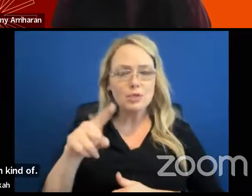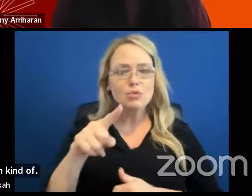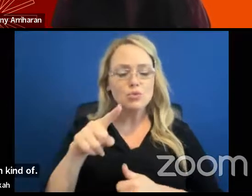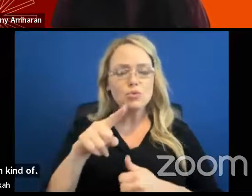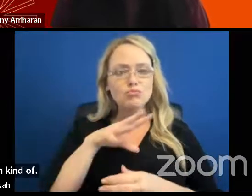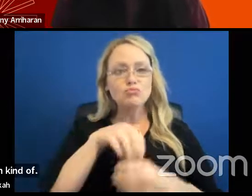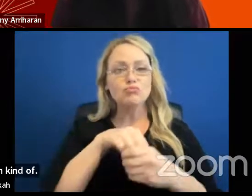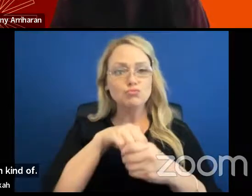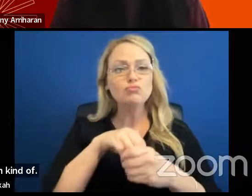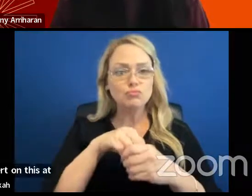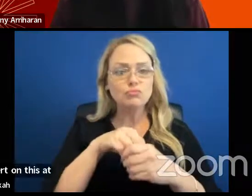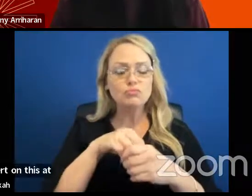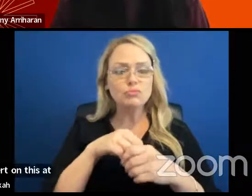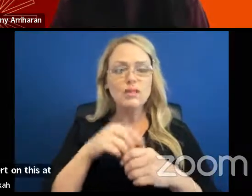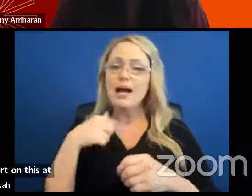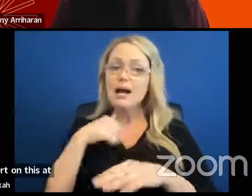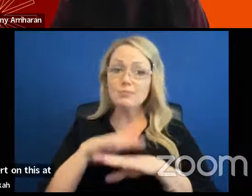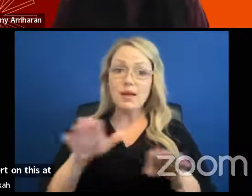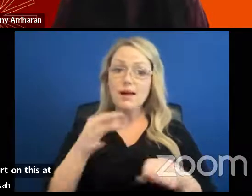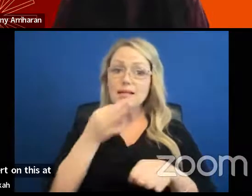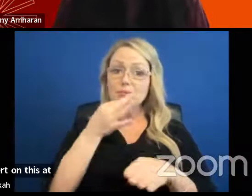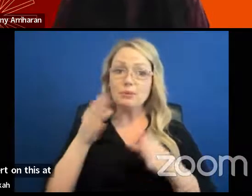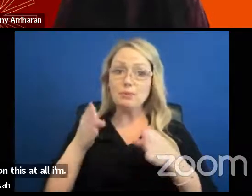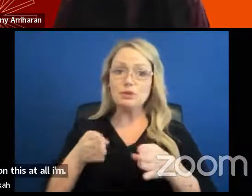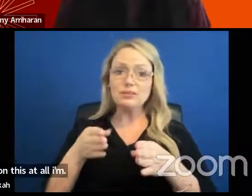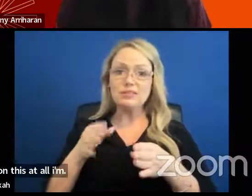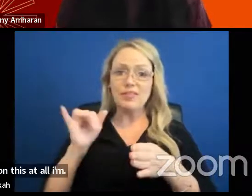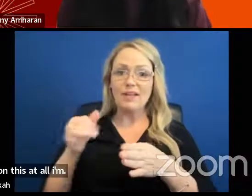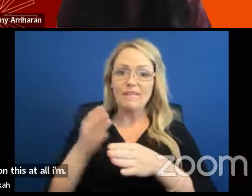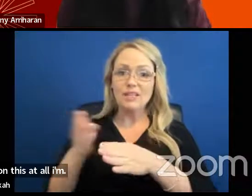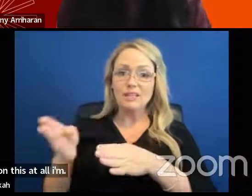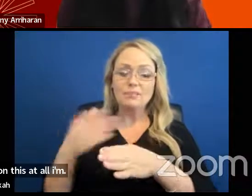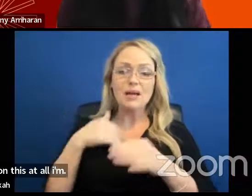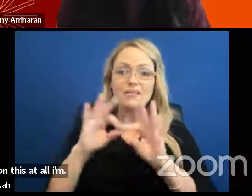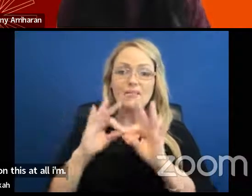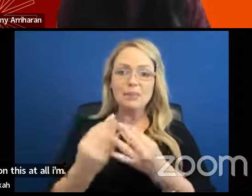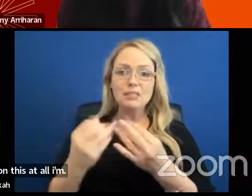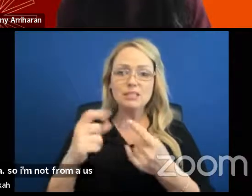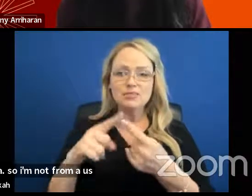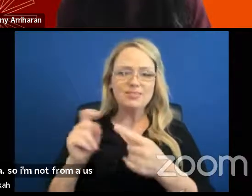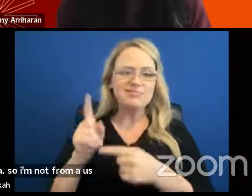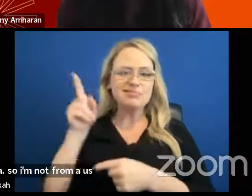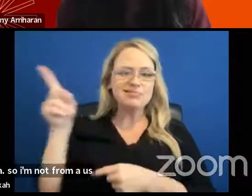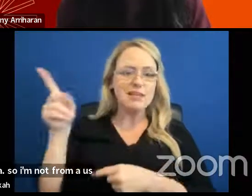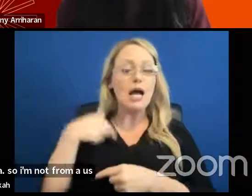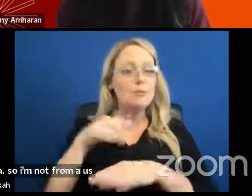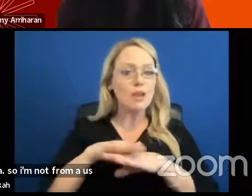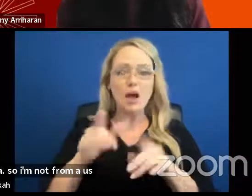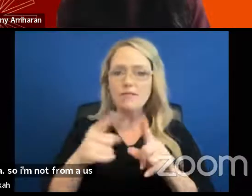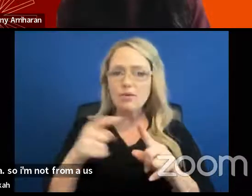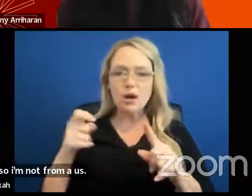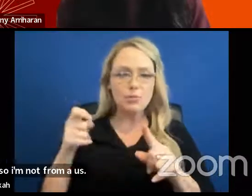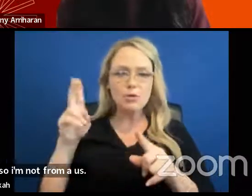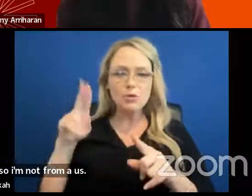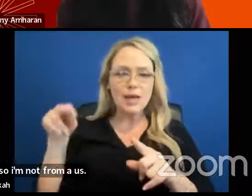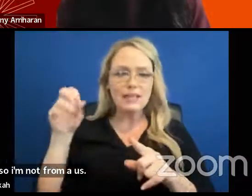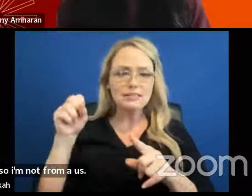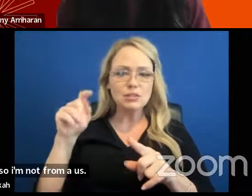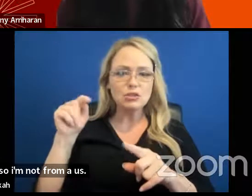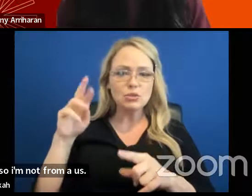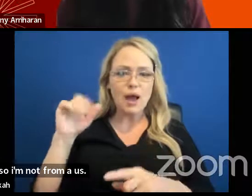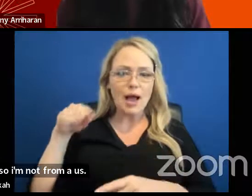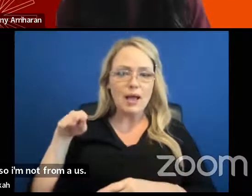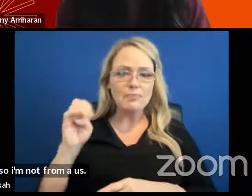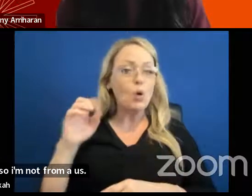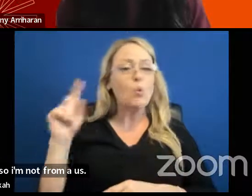all. My family is actually from Bolivia. So I'm not from a US tribe or anything like that. I only know what has been shared with